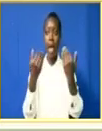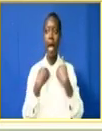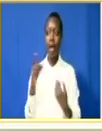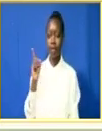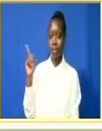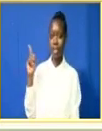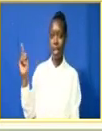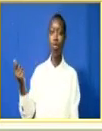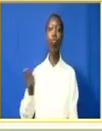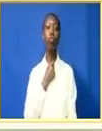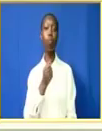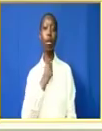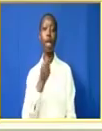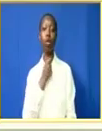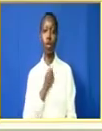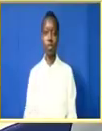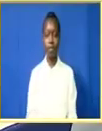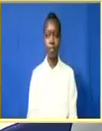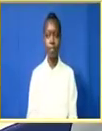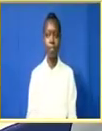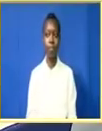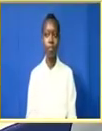potatoes. Potato vines. Mm-hmm.